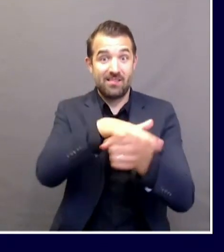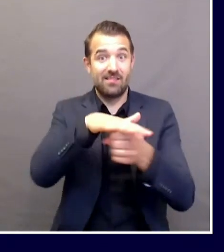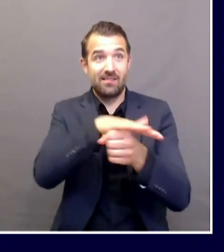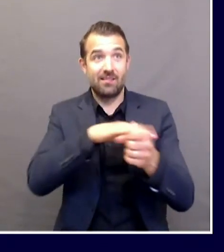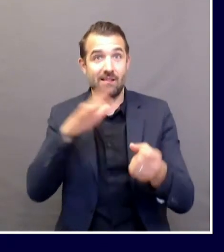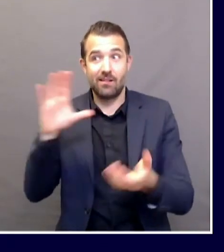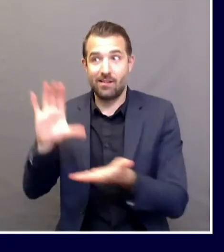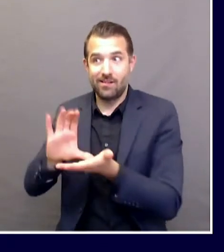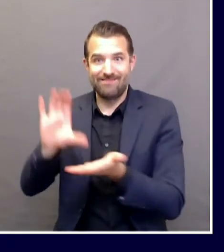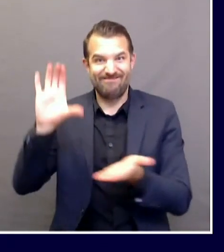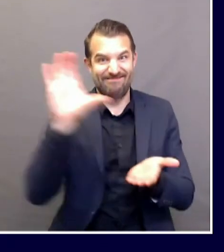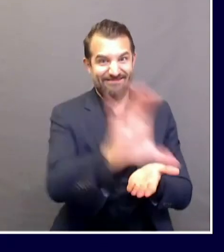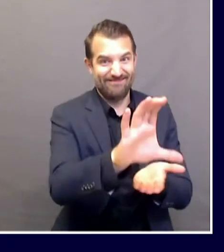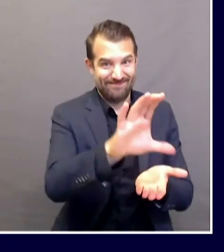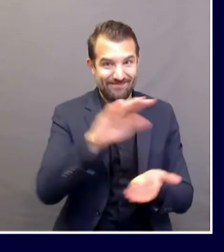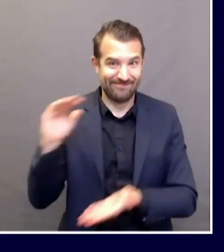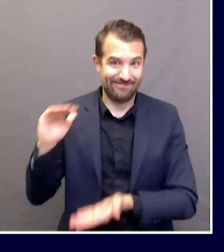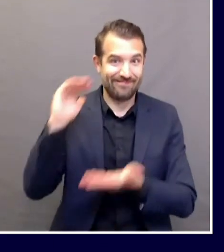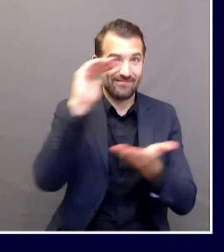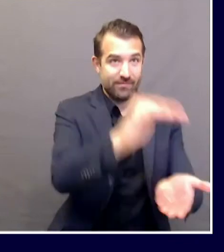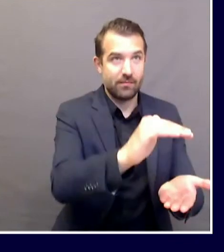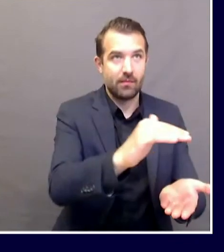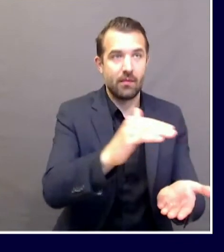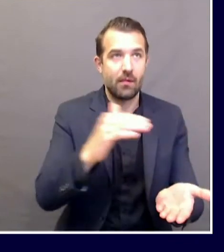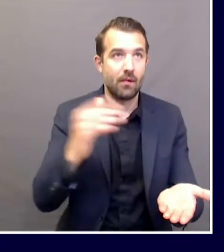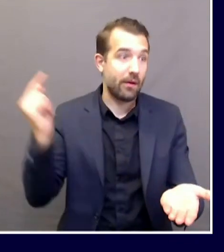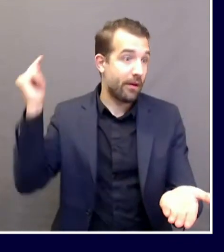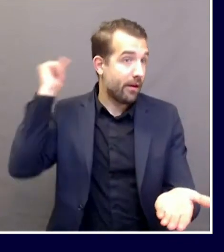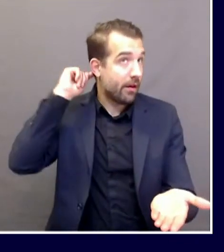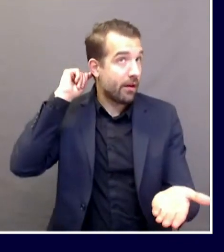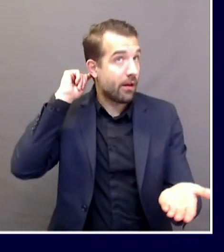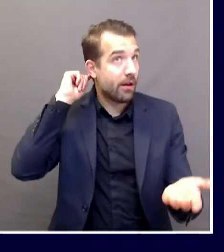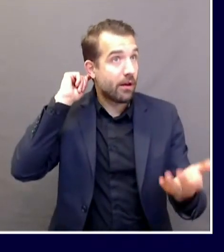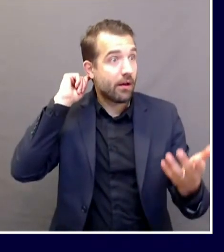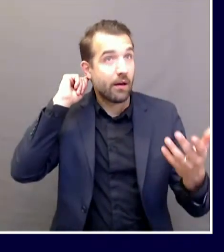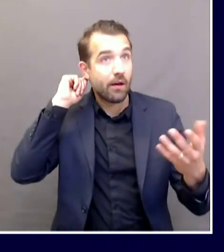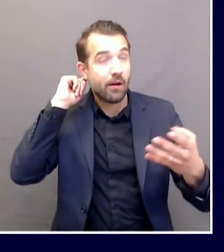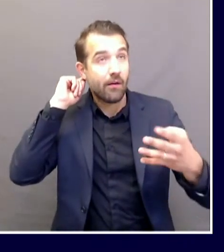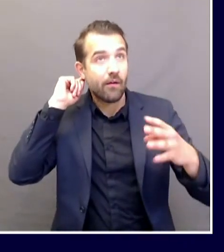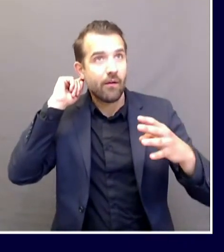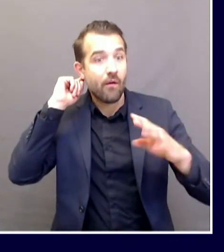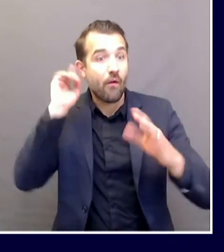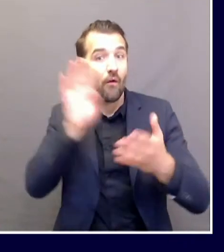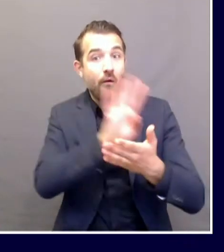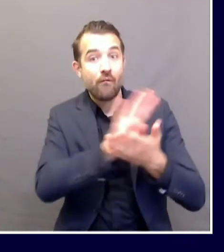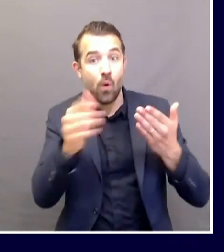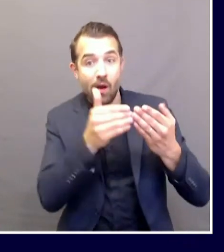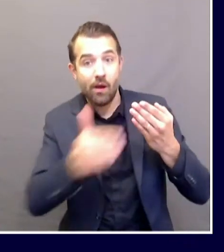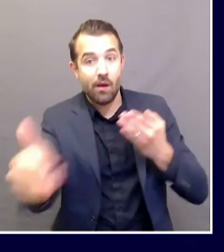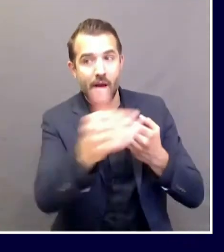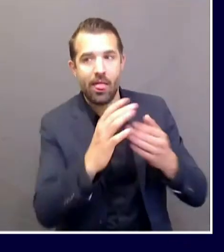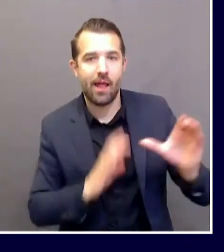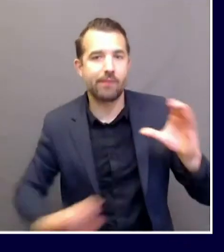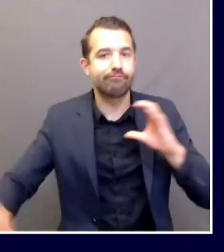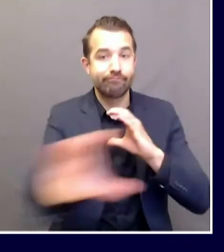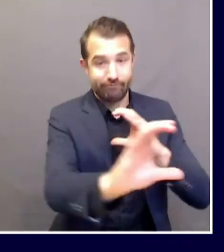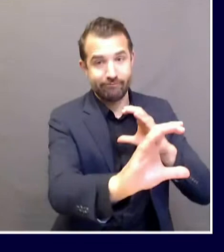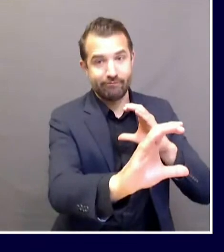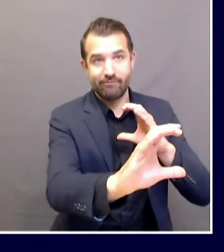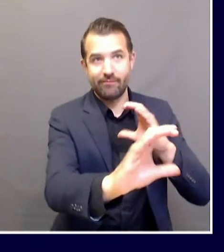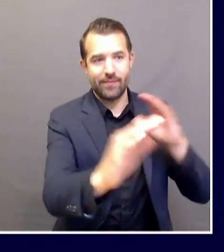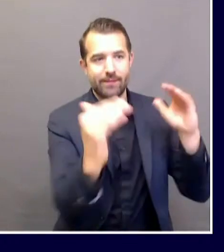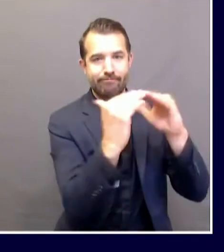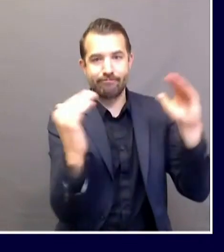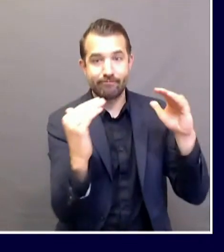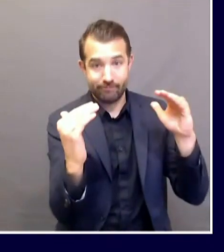Moderna next week, 28 days from now, they're going to get 100 as well for those second doses. That's the way we set the system